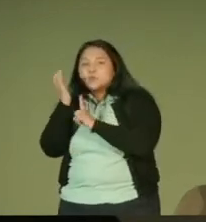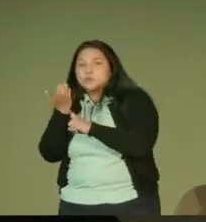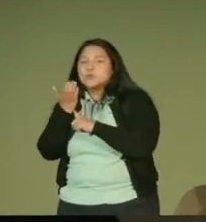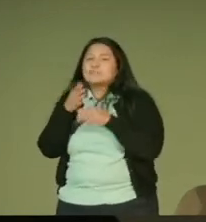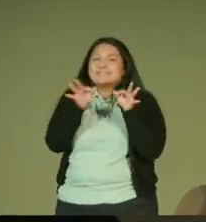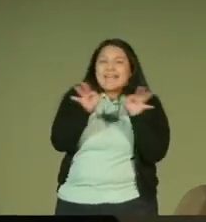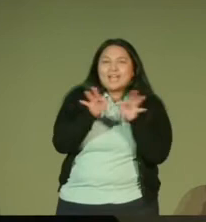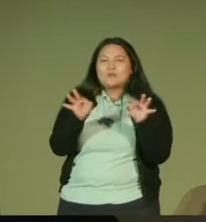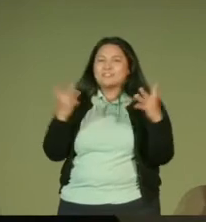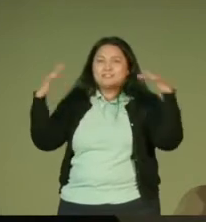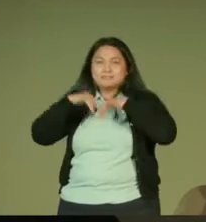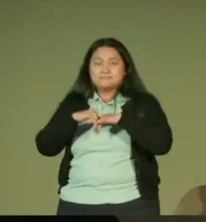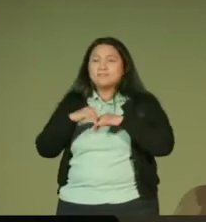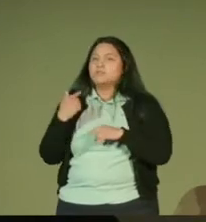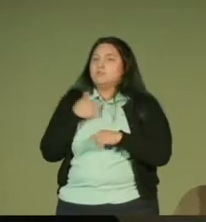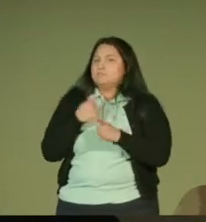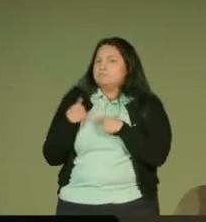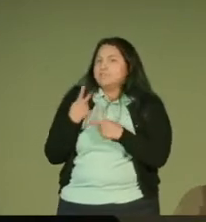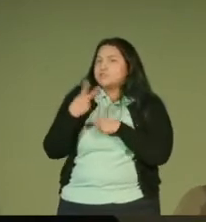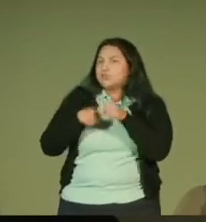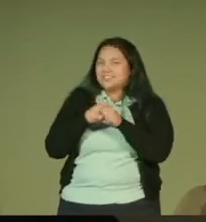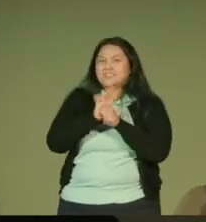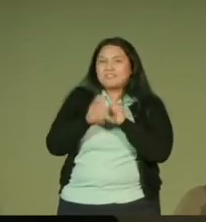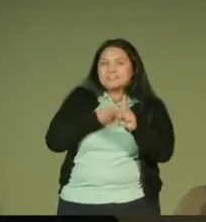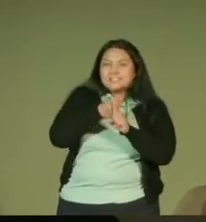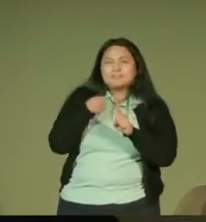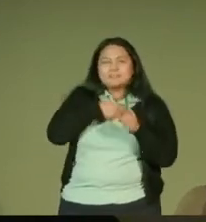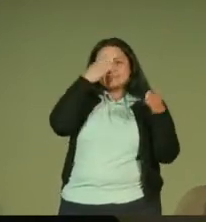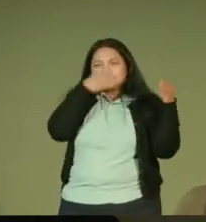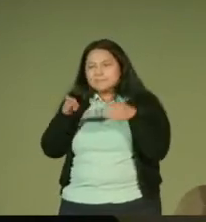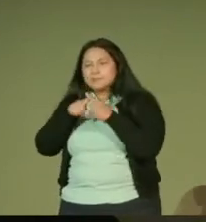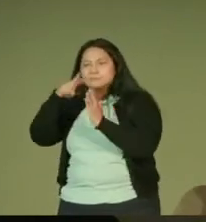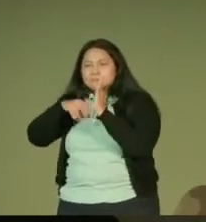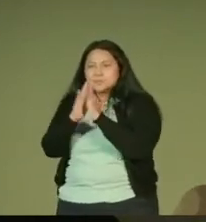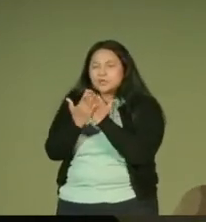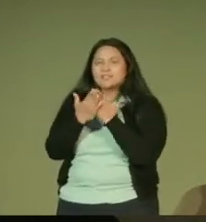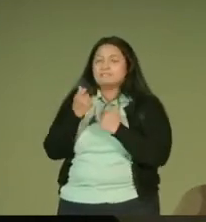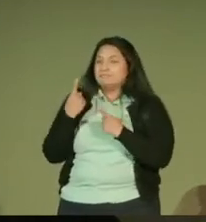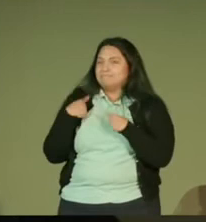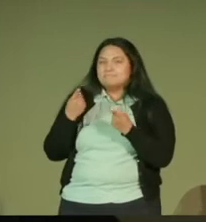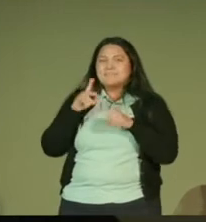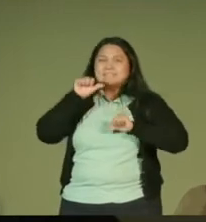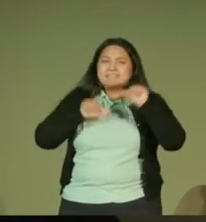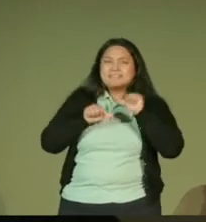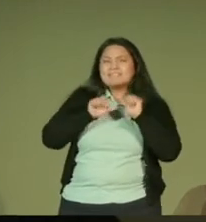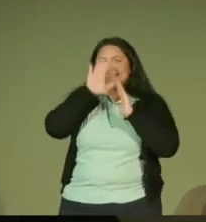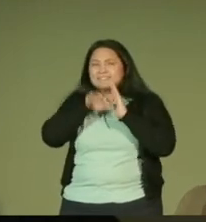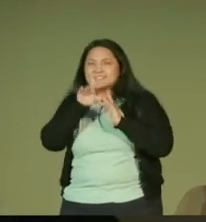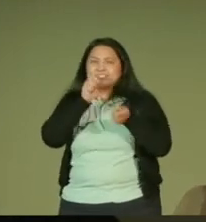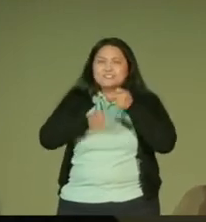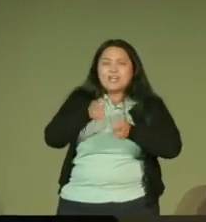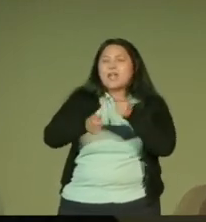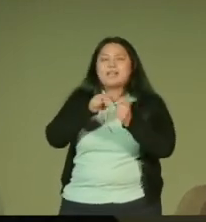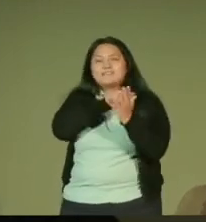us have turned to books over the last 2 years of the pandemic and a time of uncertainty and flux, to reckon with the past and to bring